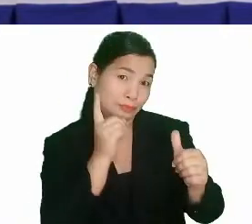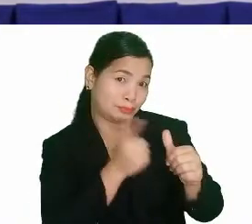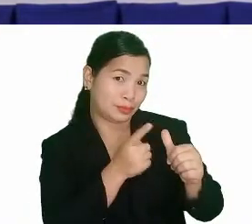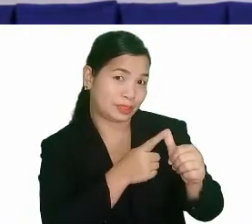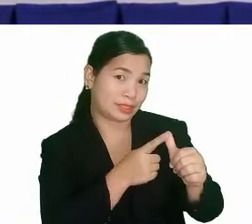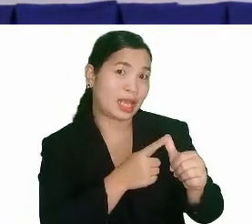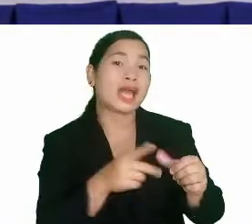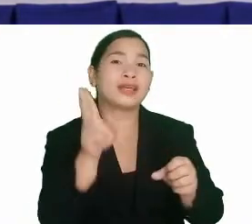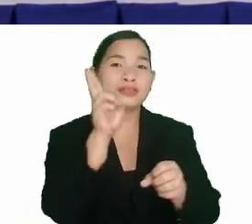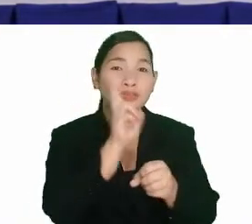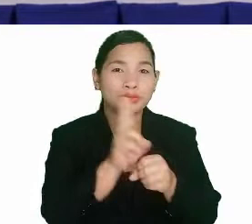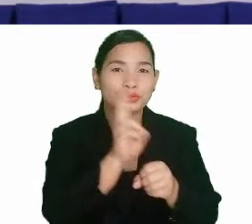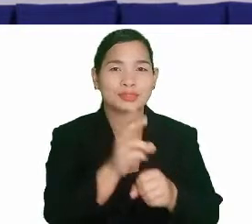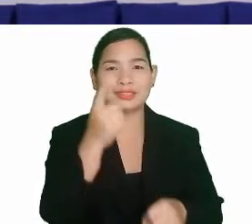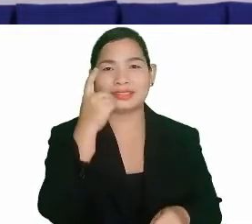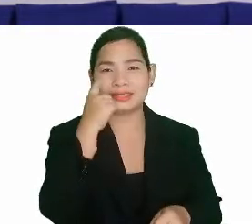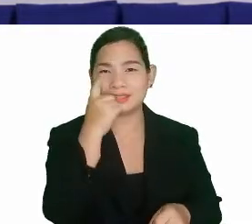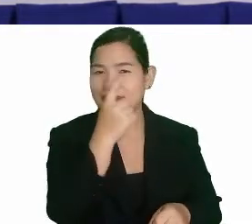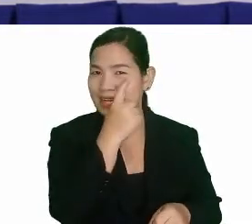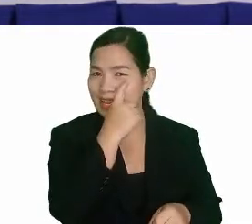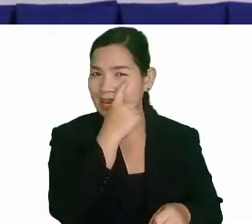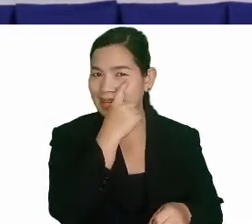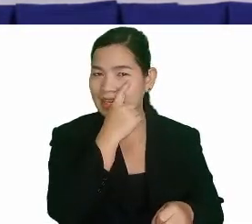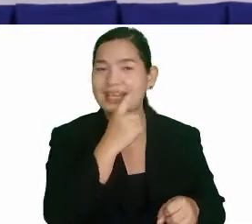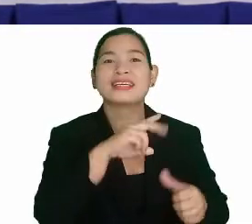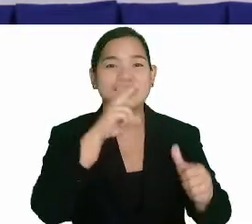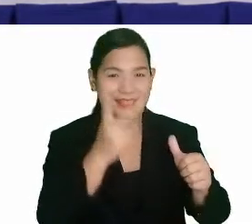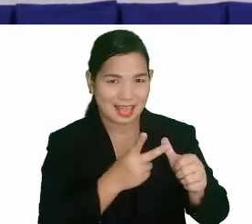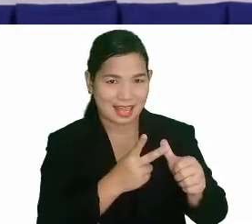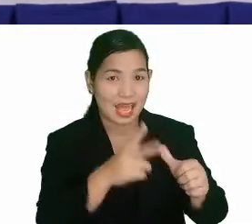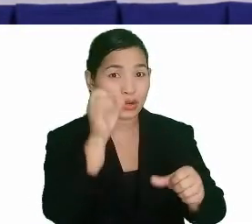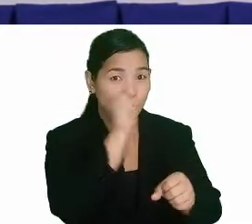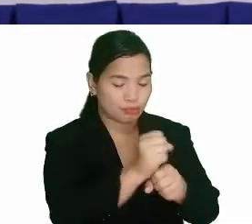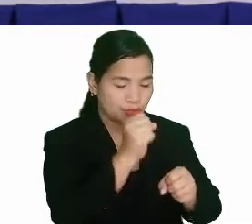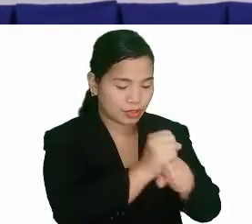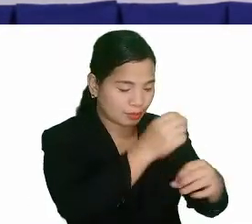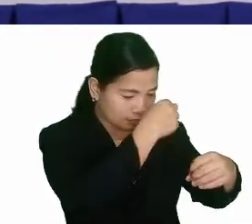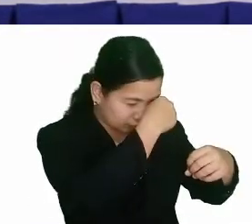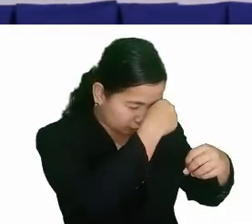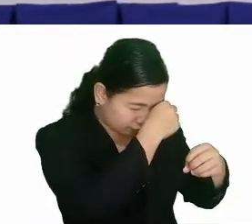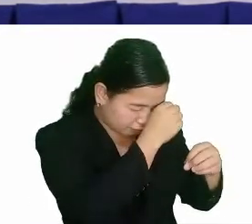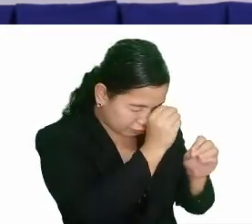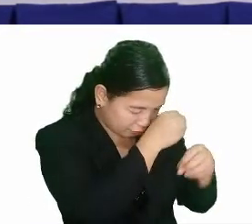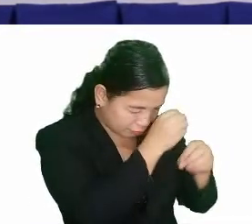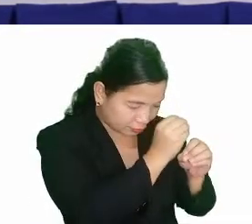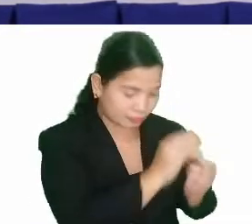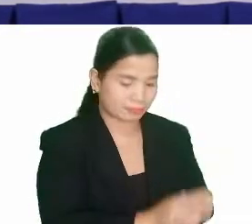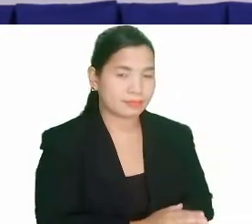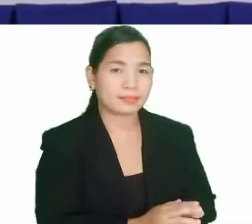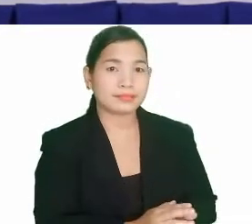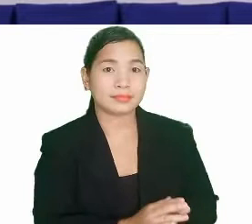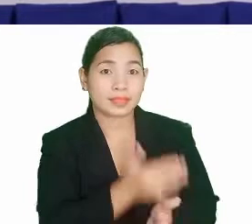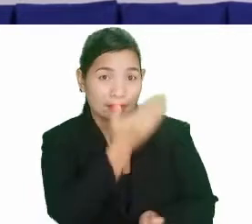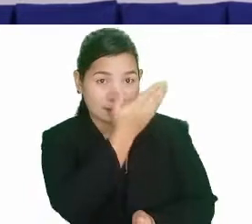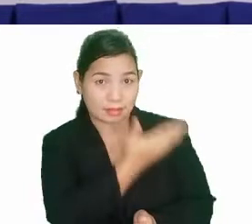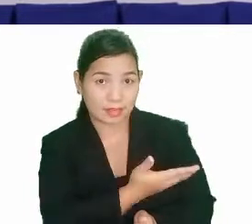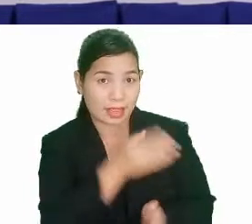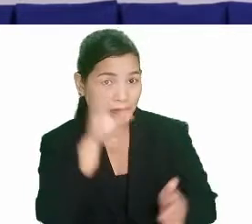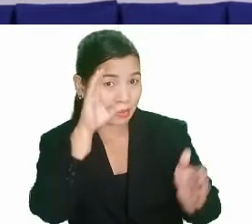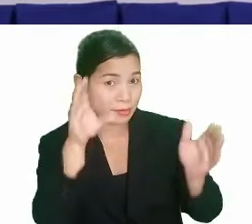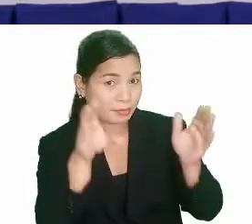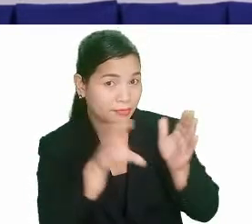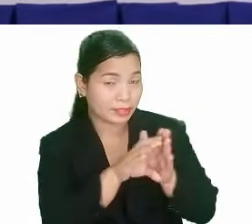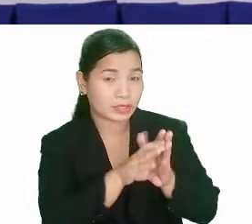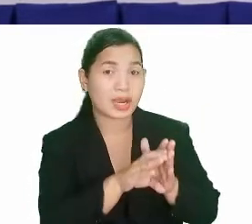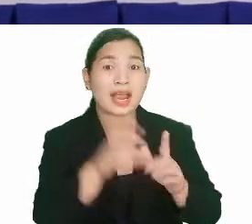it using your own eyes and by using the microscope. We have here two pictures of a small letter E